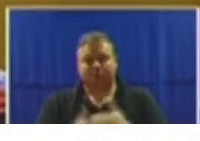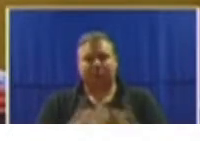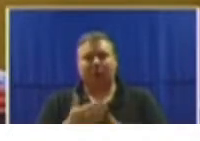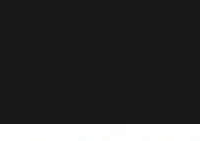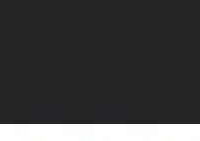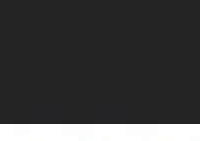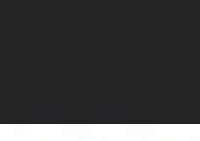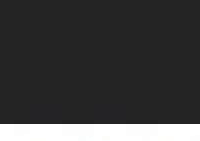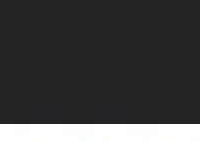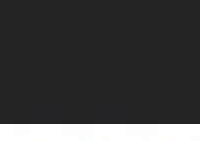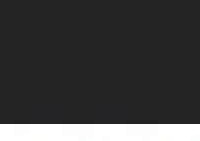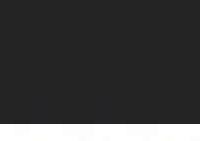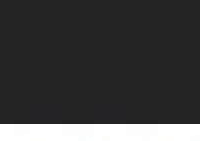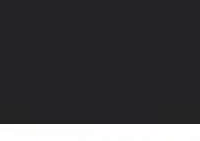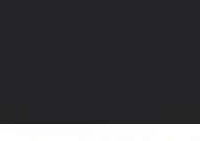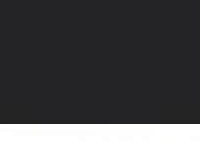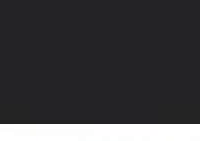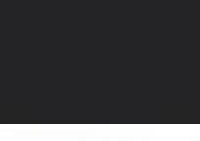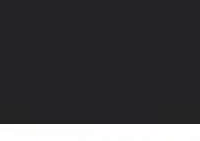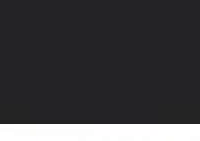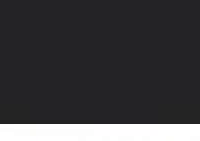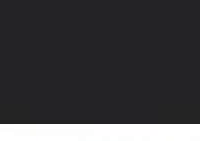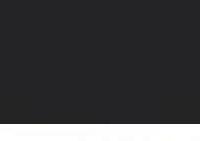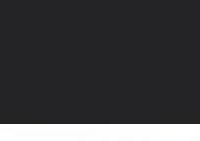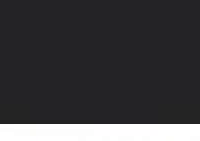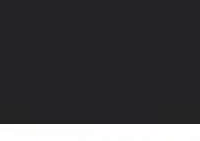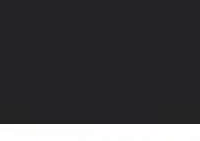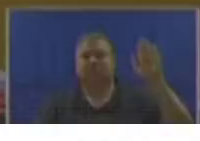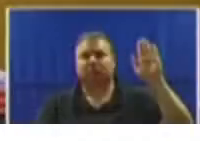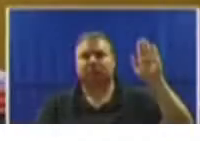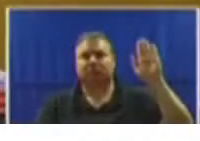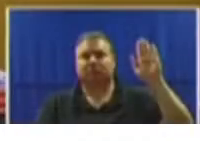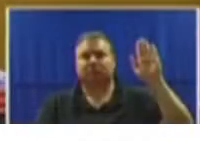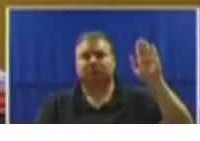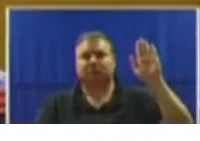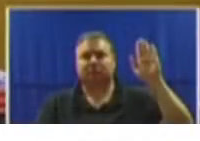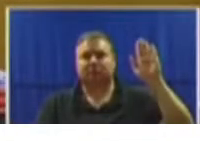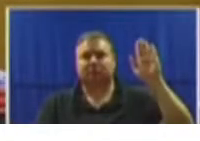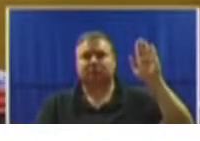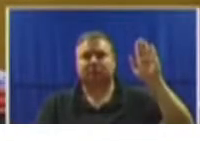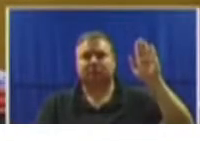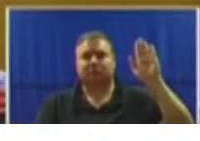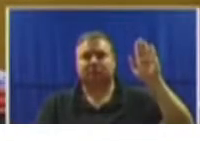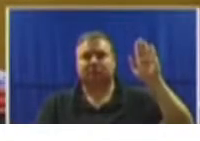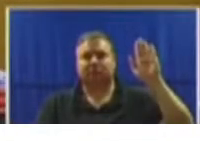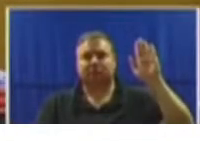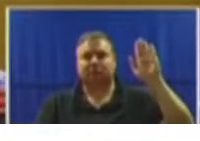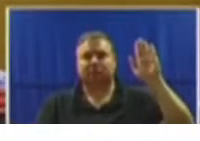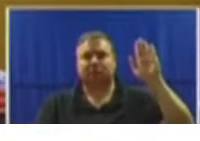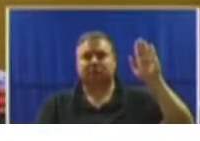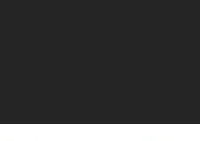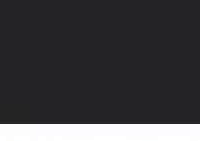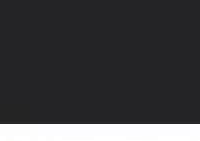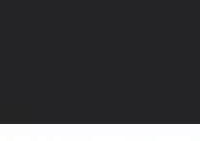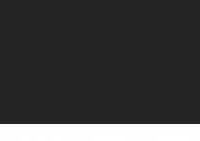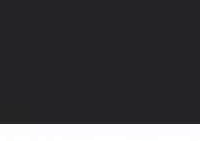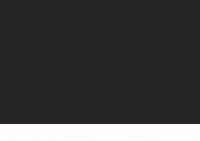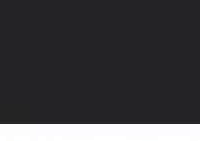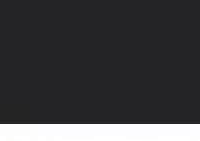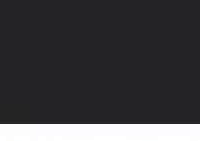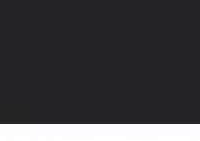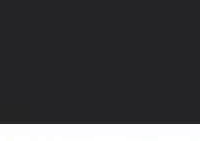item. On a point of order, Speaker. The motion... Speaker, on a point of